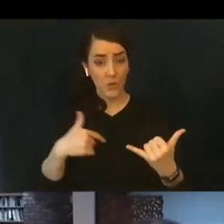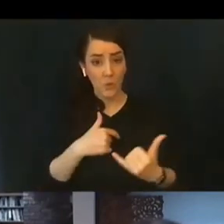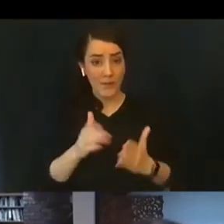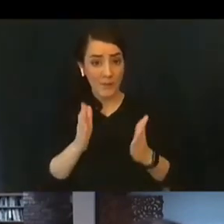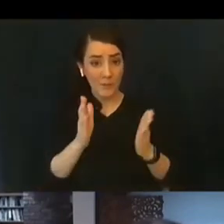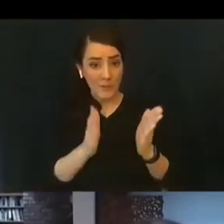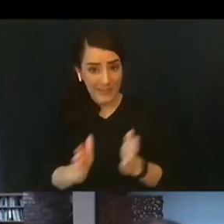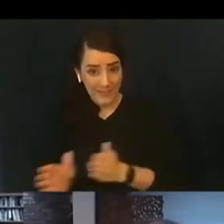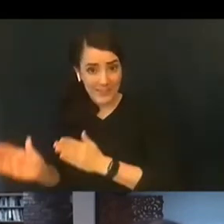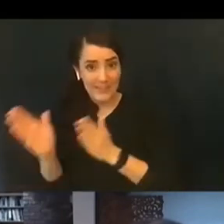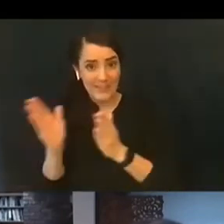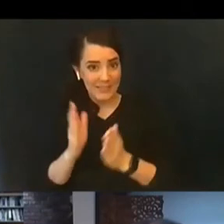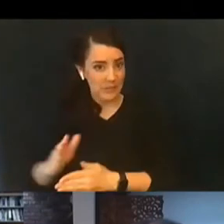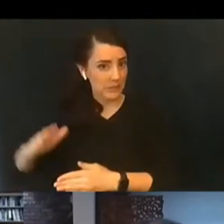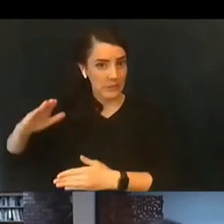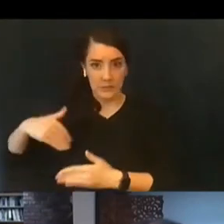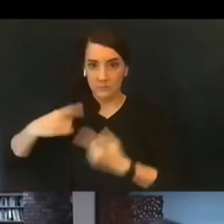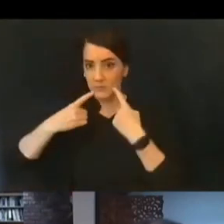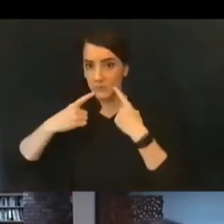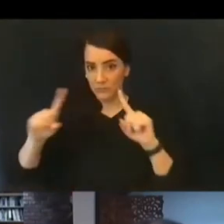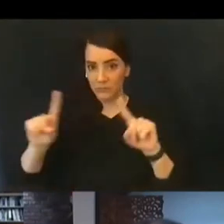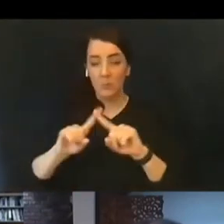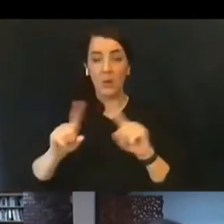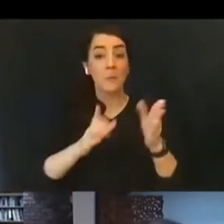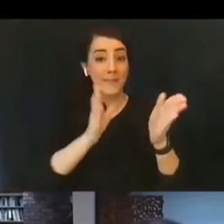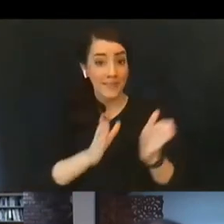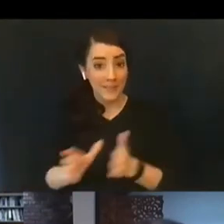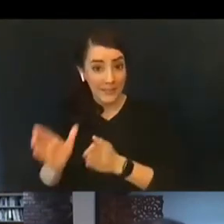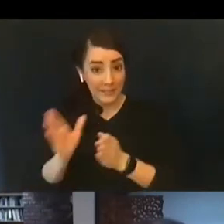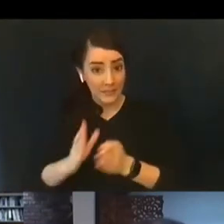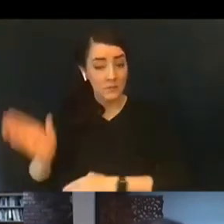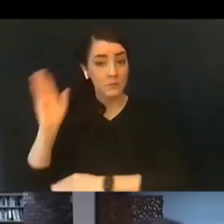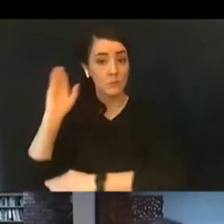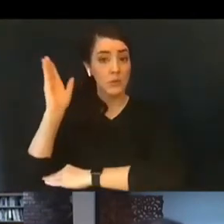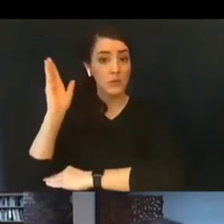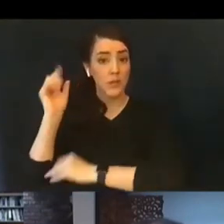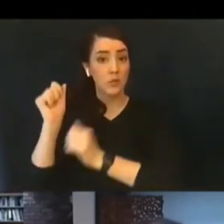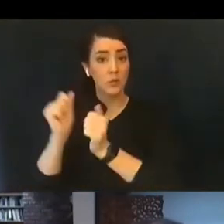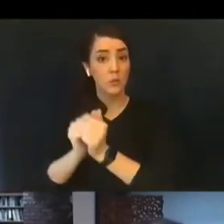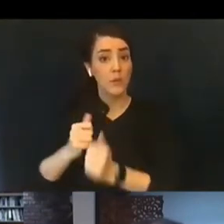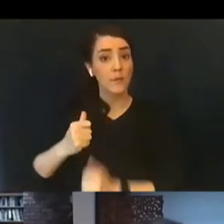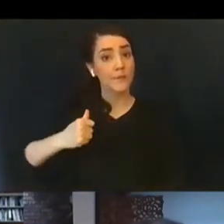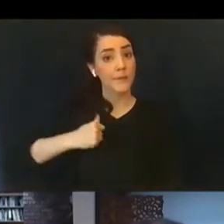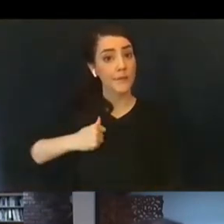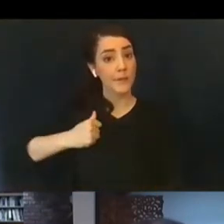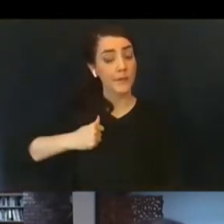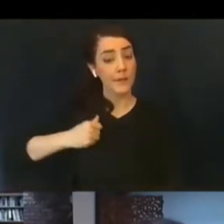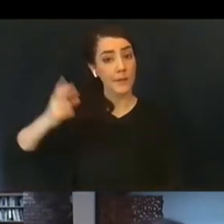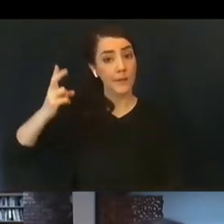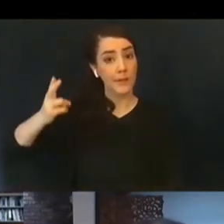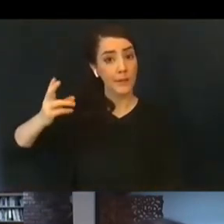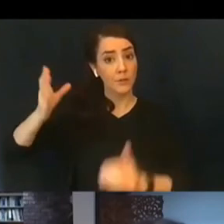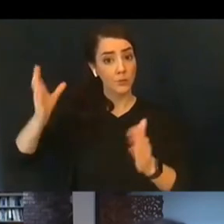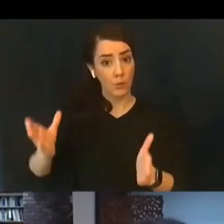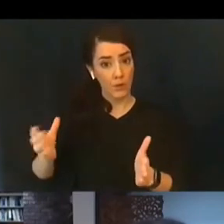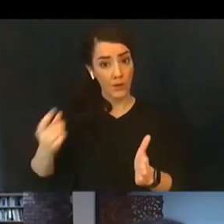a, uh, Canadian, uh, historian, uh, for the upcoming, uh, Holdemur commemoration in November.